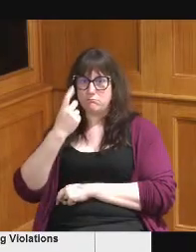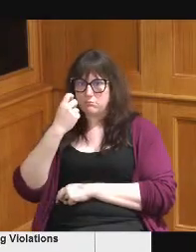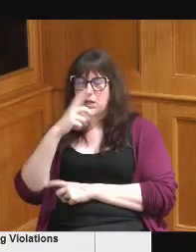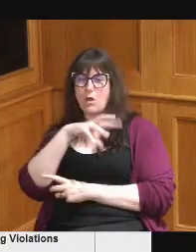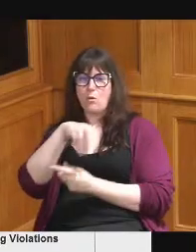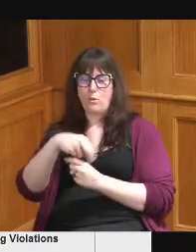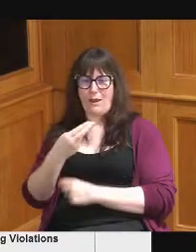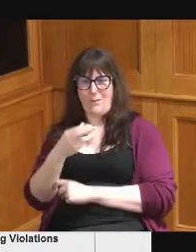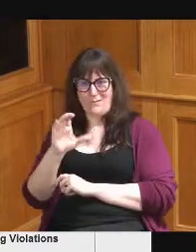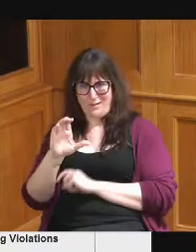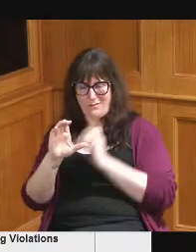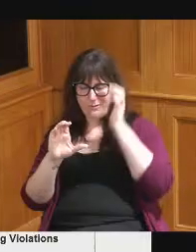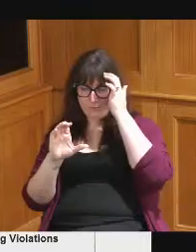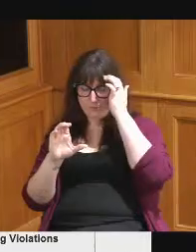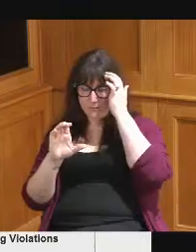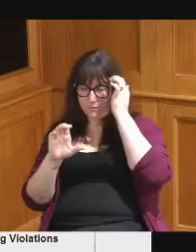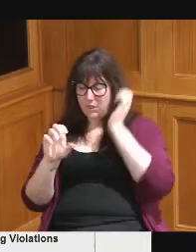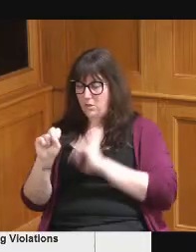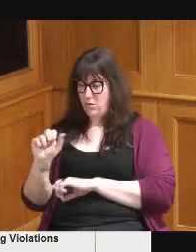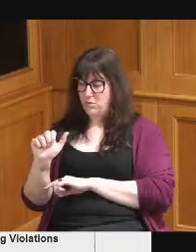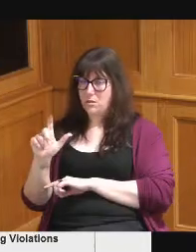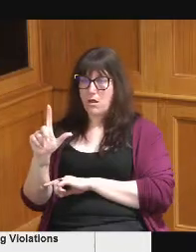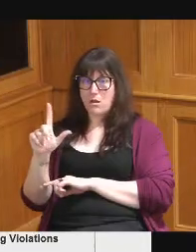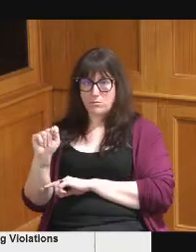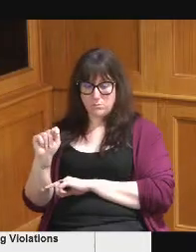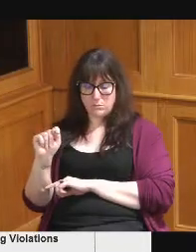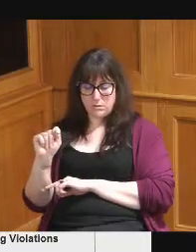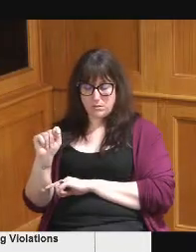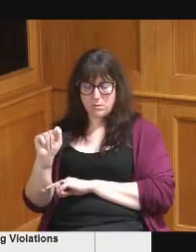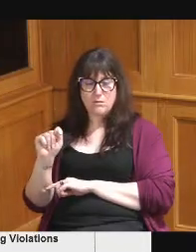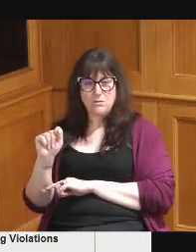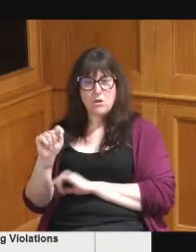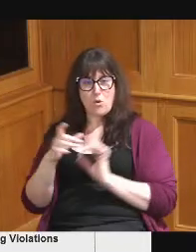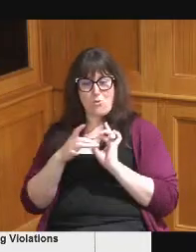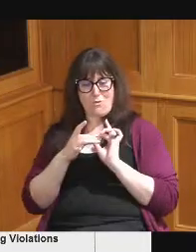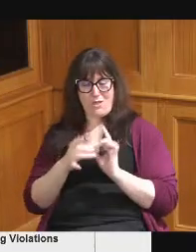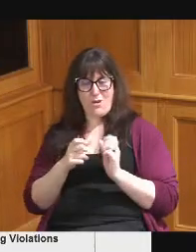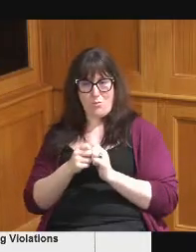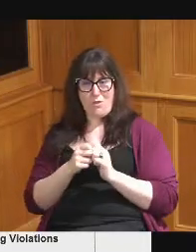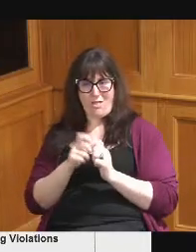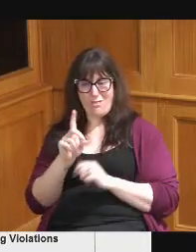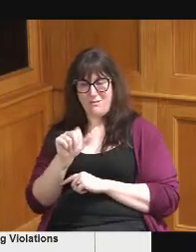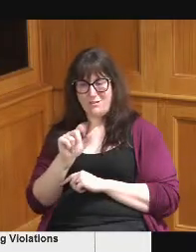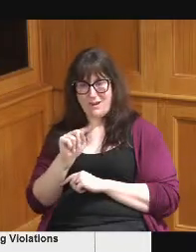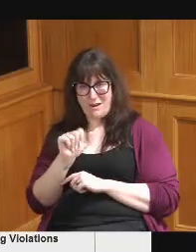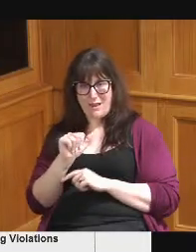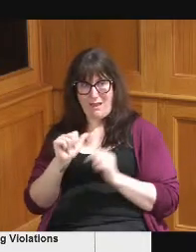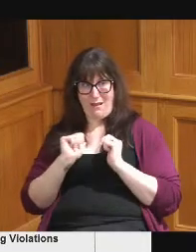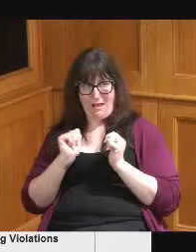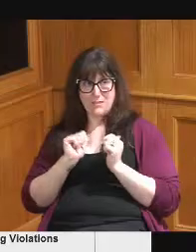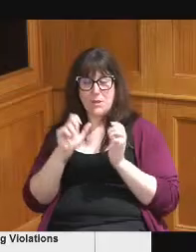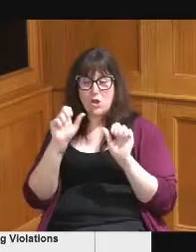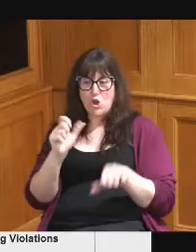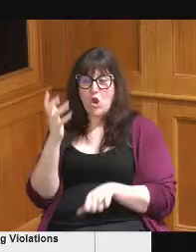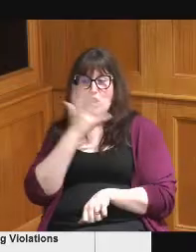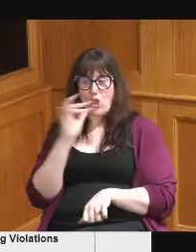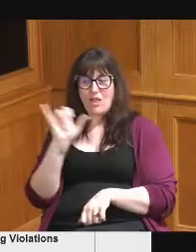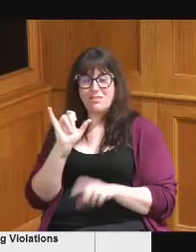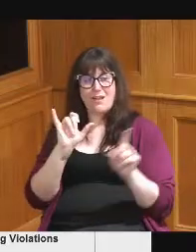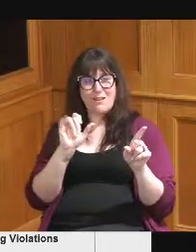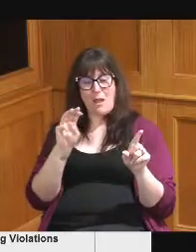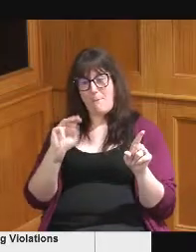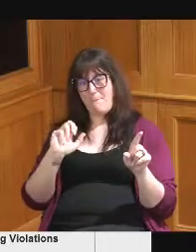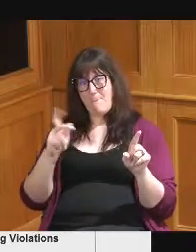County. A SALT capability for asthma could look something like this, where you have a map